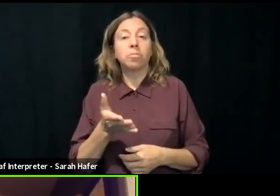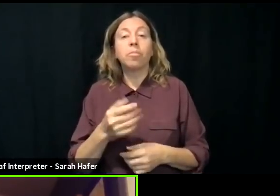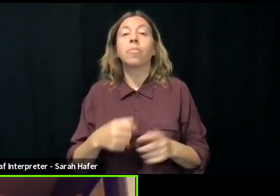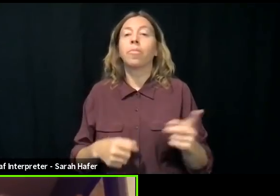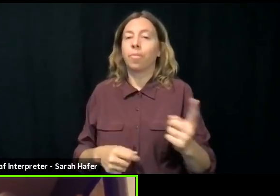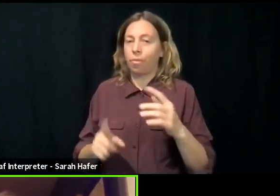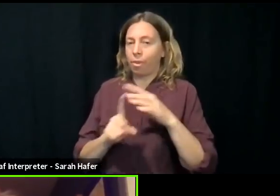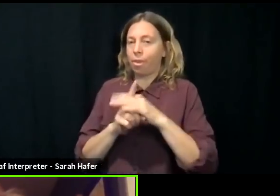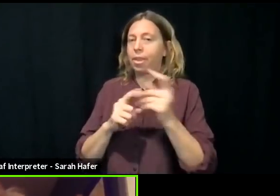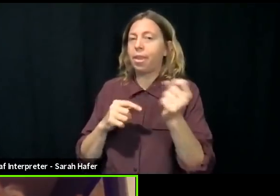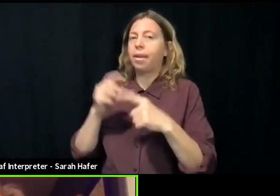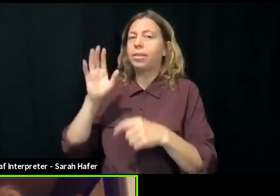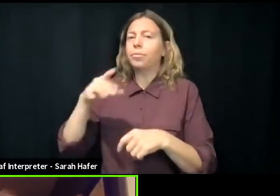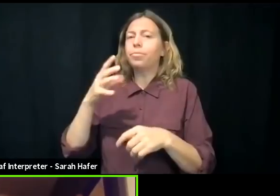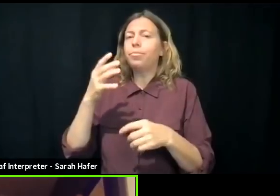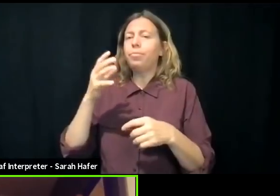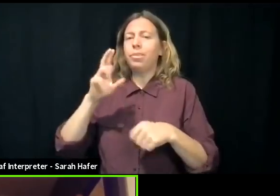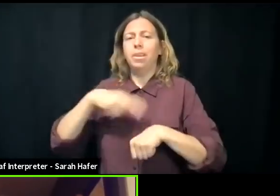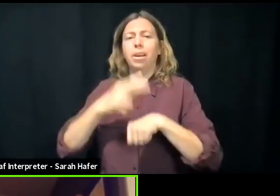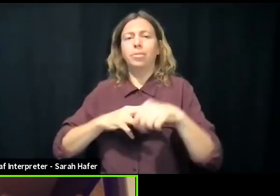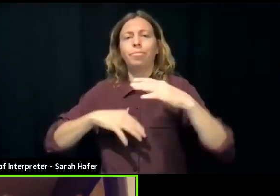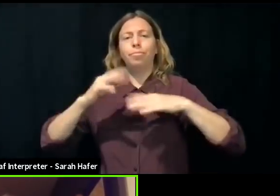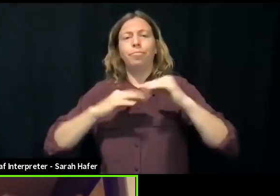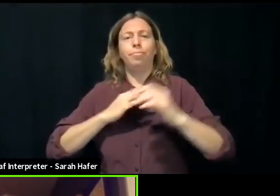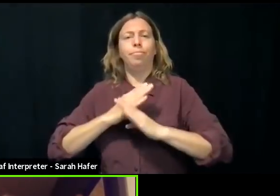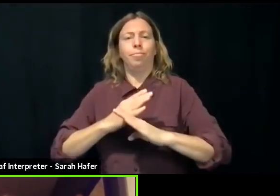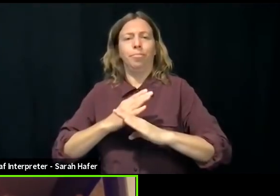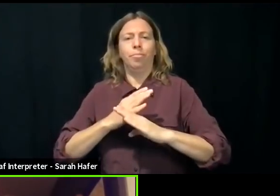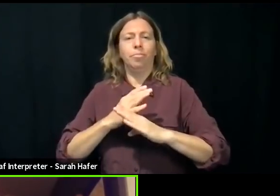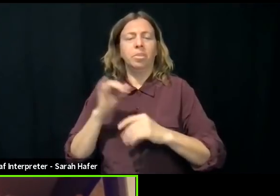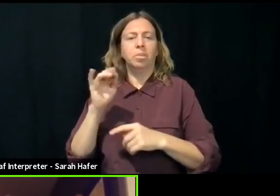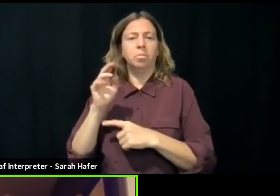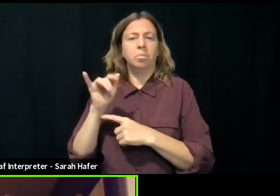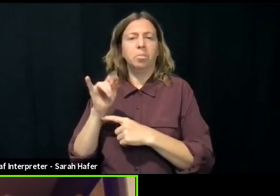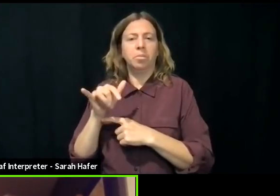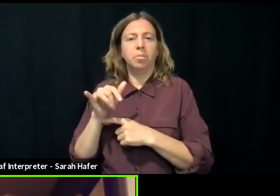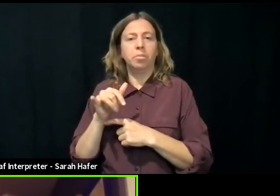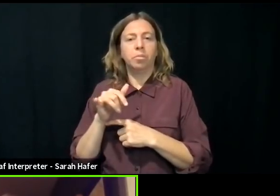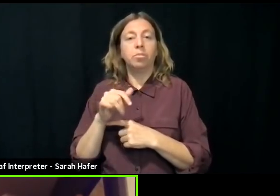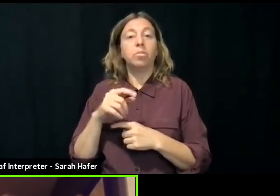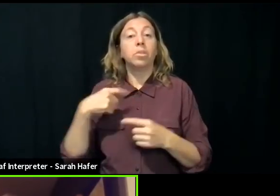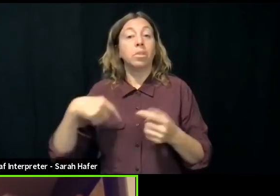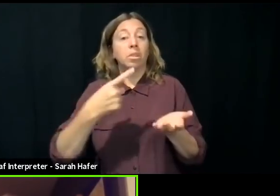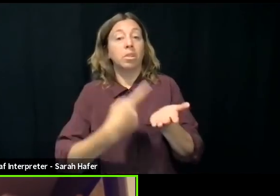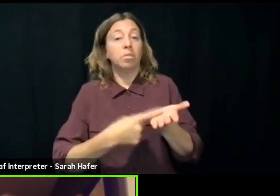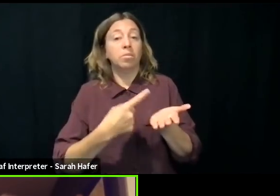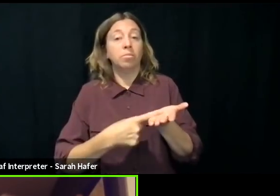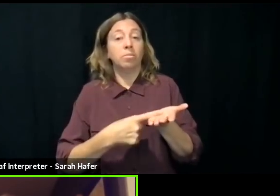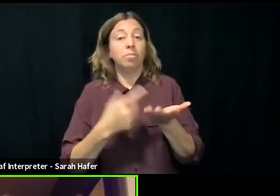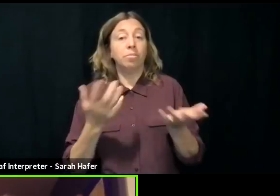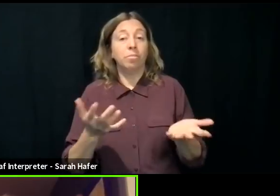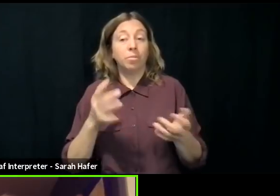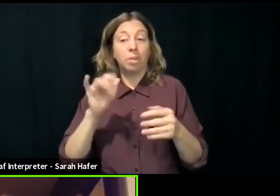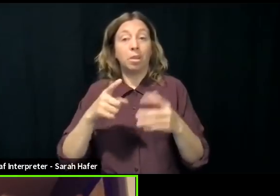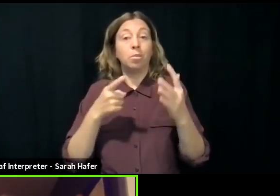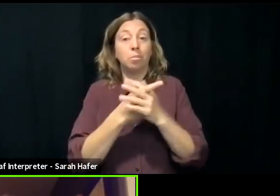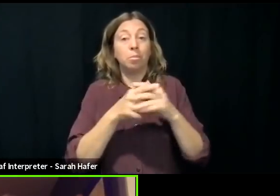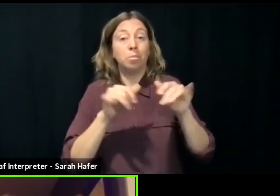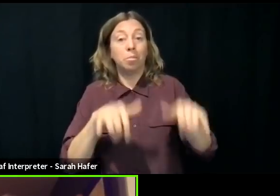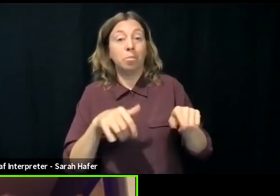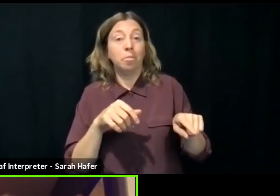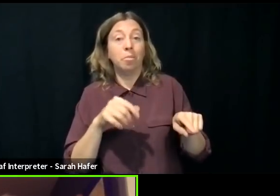Cheryl, let me take that question. When we talk about breakthrough cases, we're only talking about cases that occurred in individuals who are